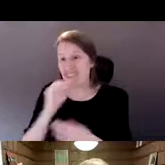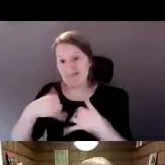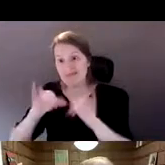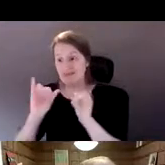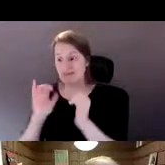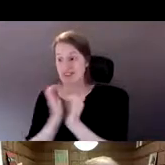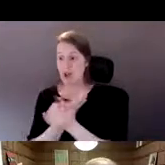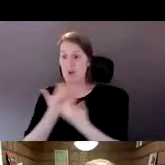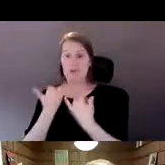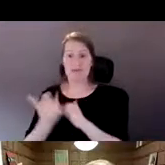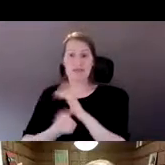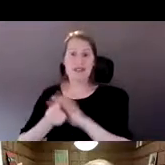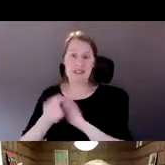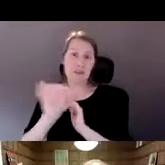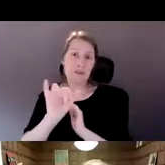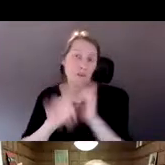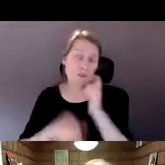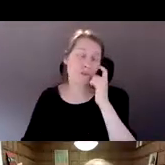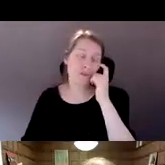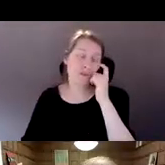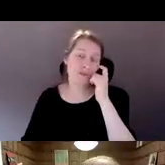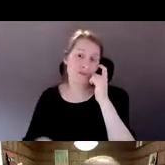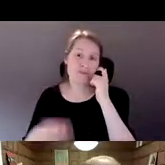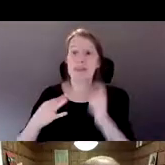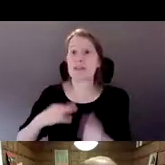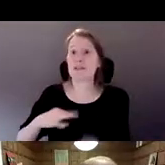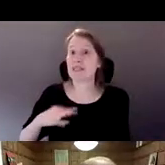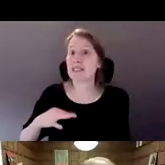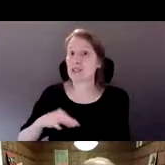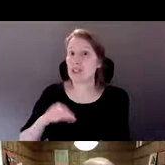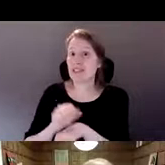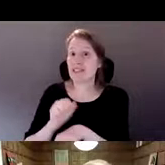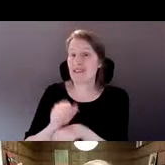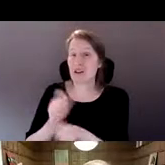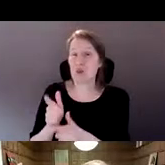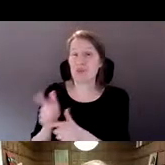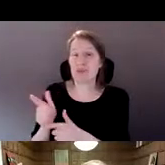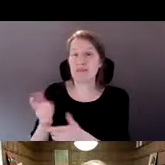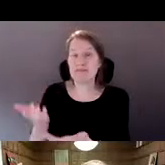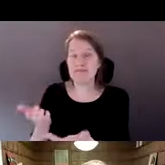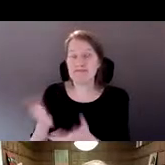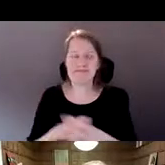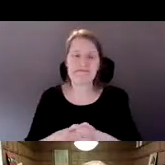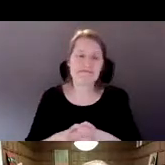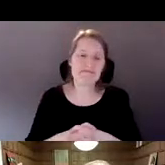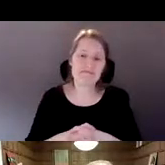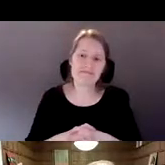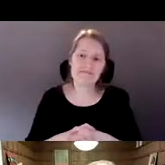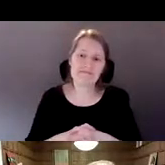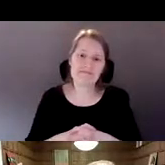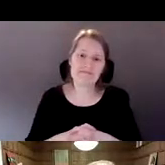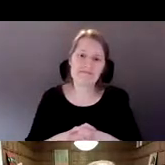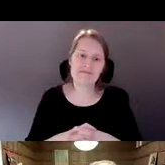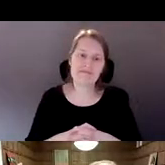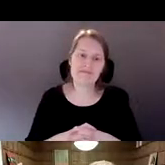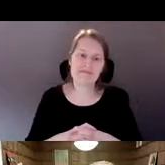end. In as you know, the Pittsburgh synagogue shooting. So for early